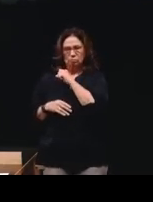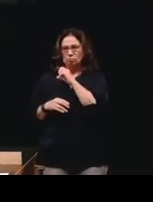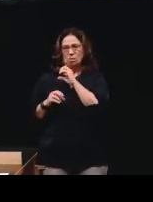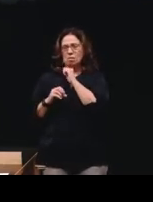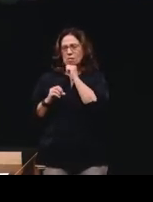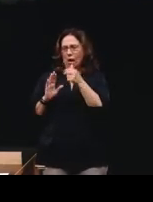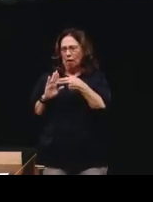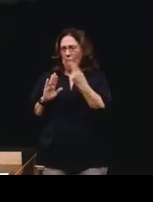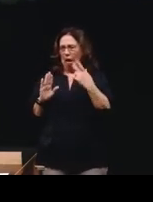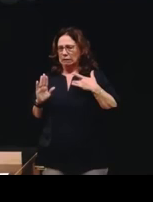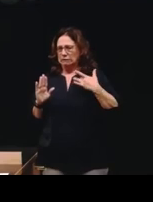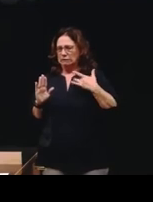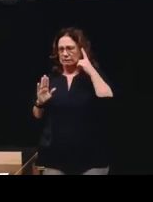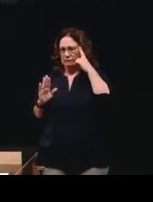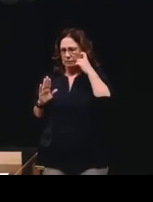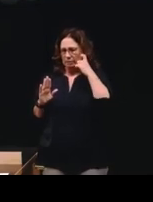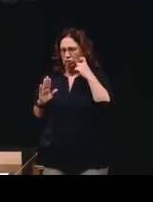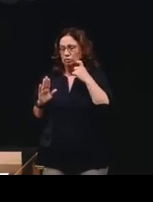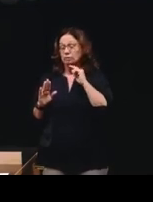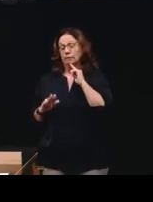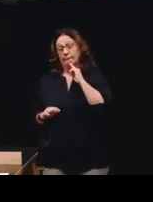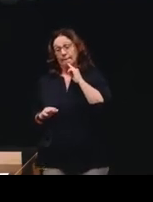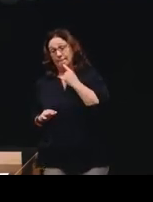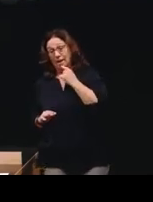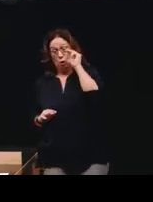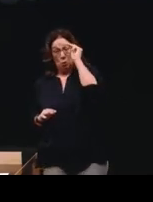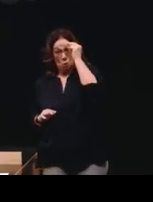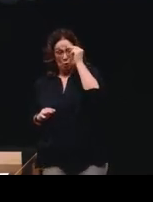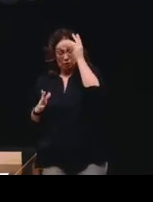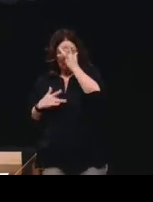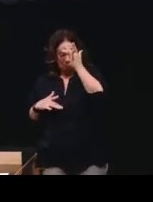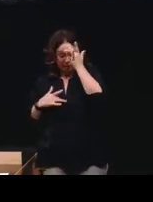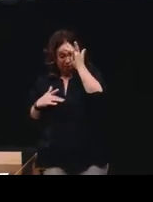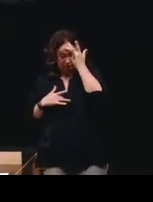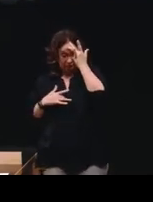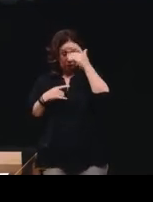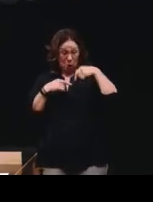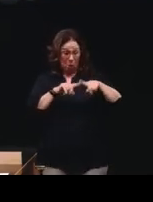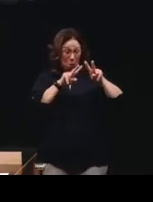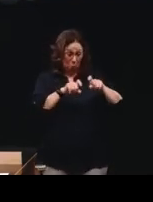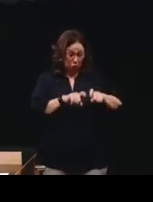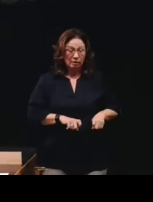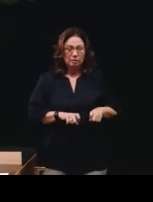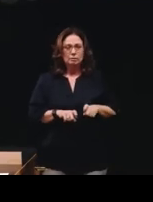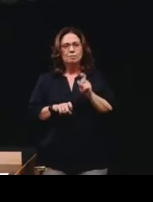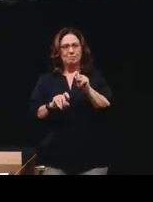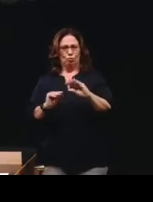suspicion for a major neurologic comorbidity that's underworked up and needs